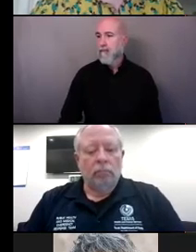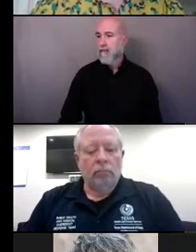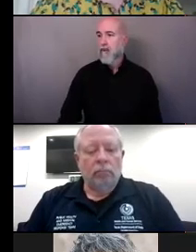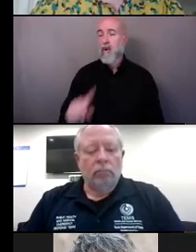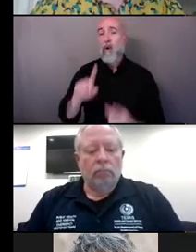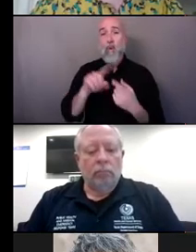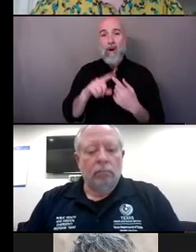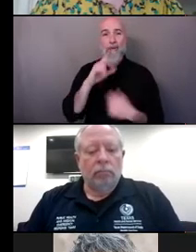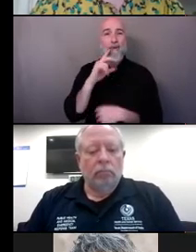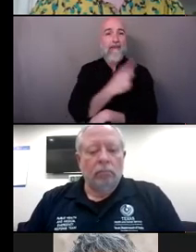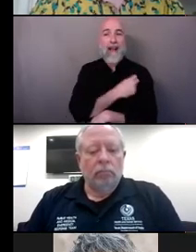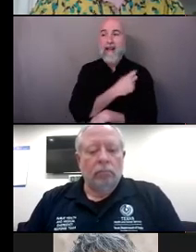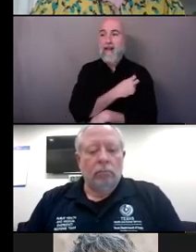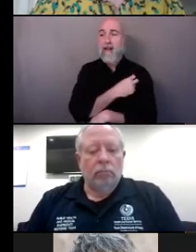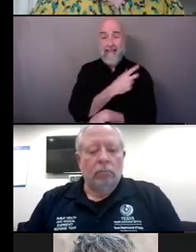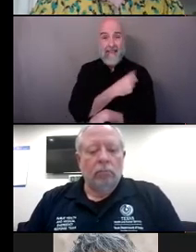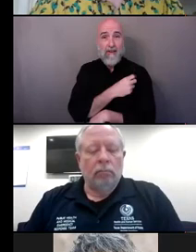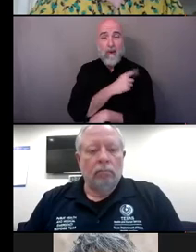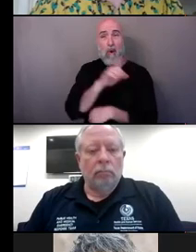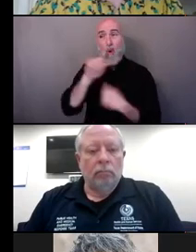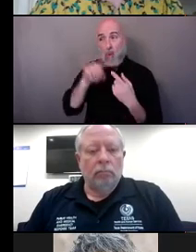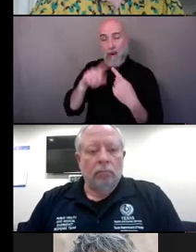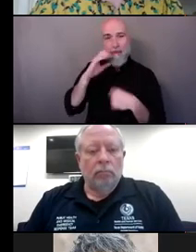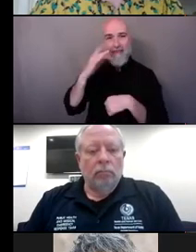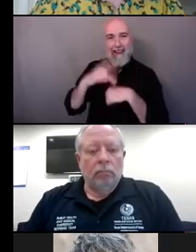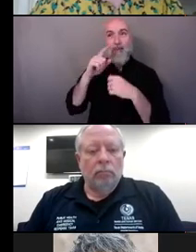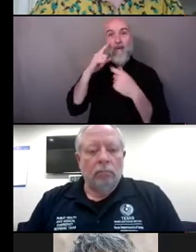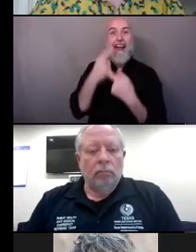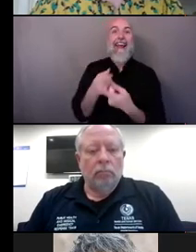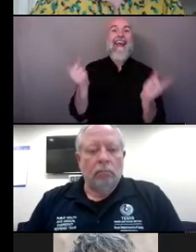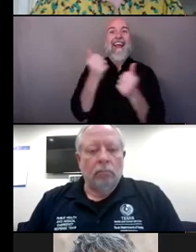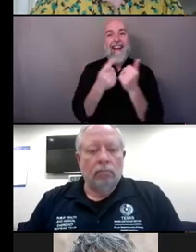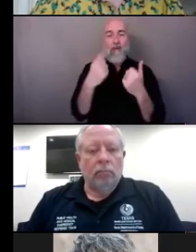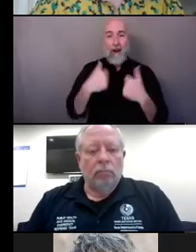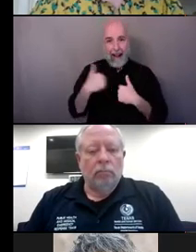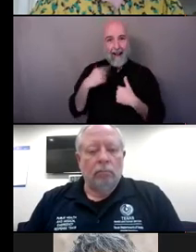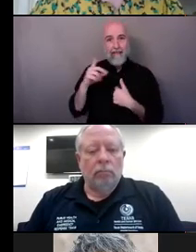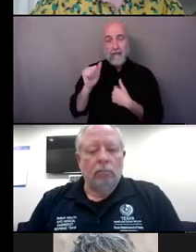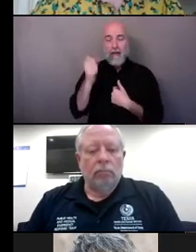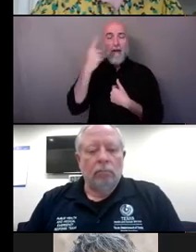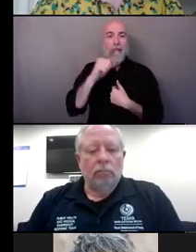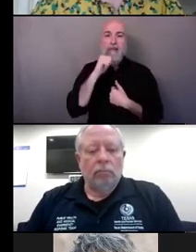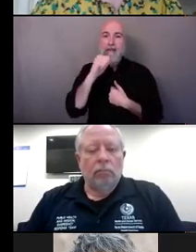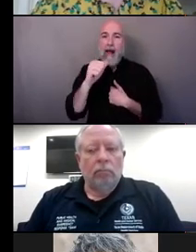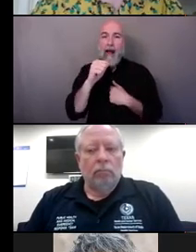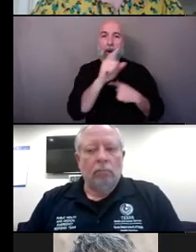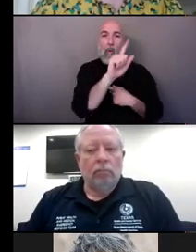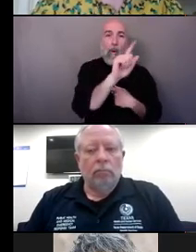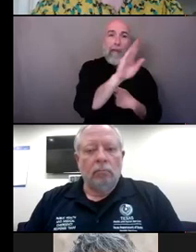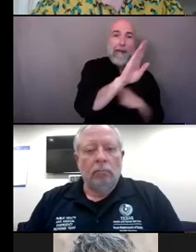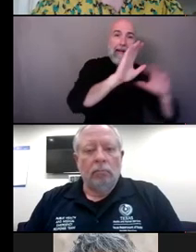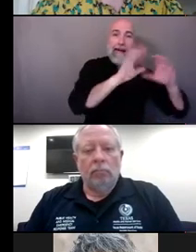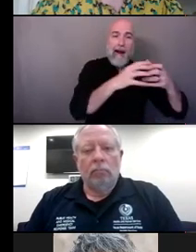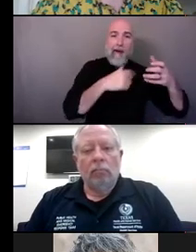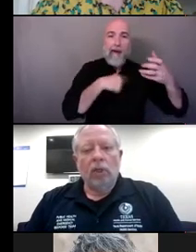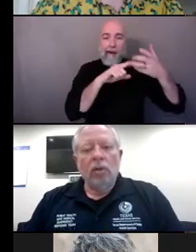When will the vaccine be available to everyone in Texas? I have a disability, but it does not fall in the 1B category.